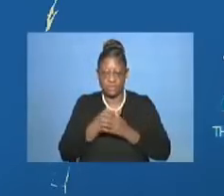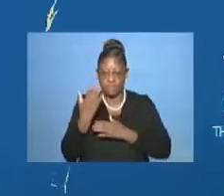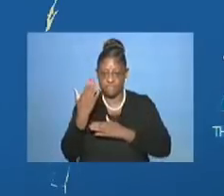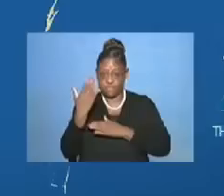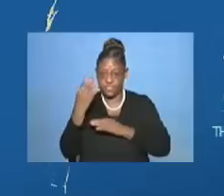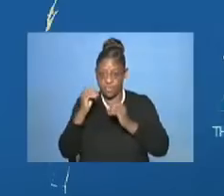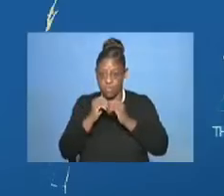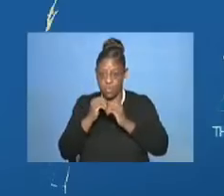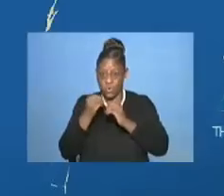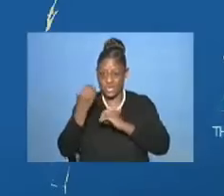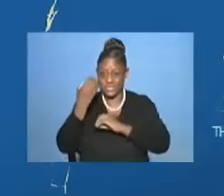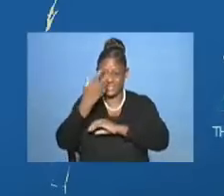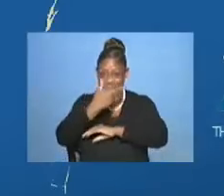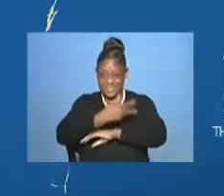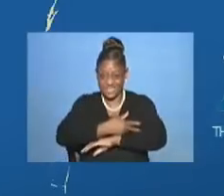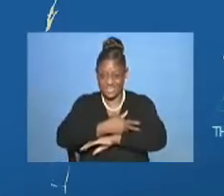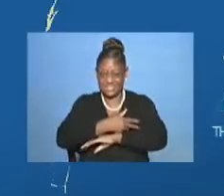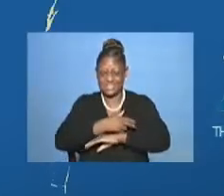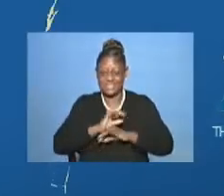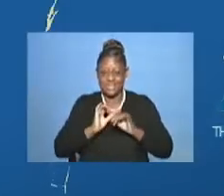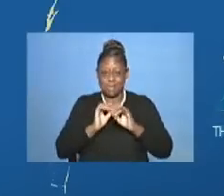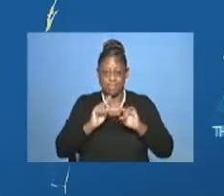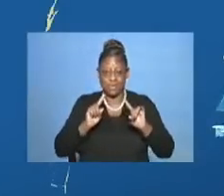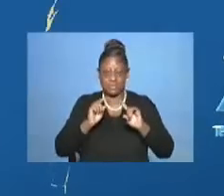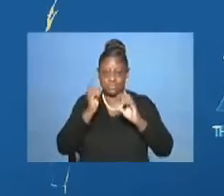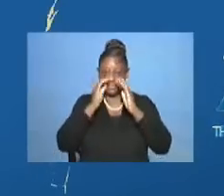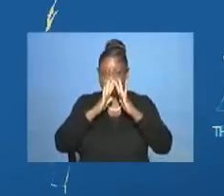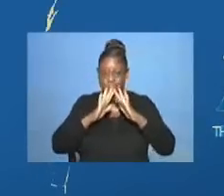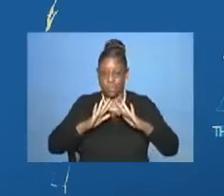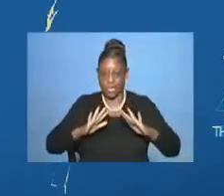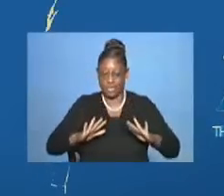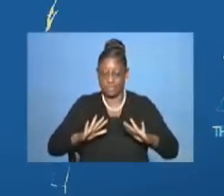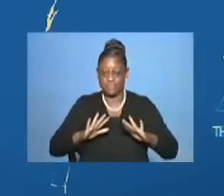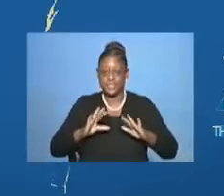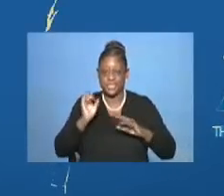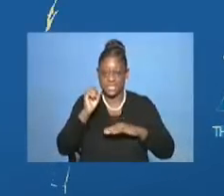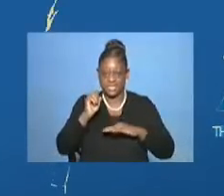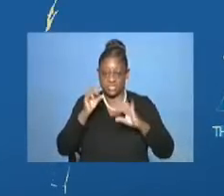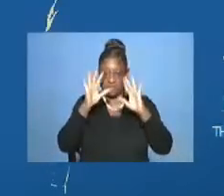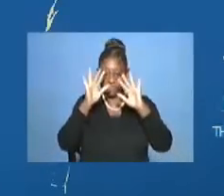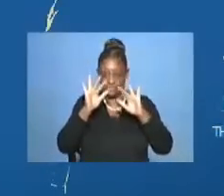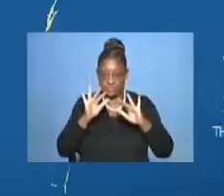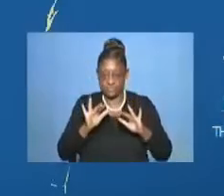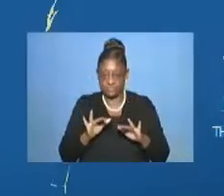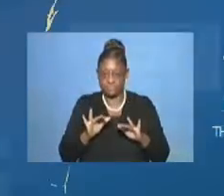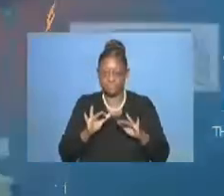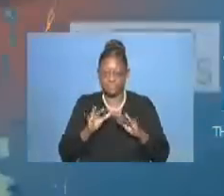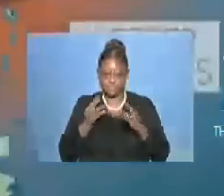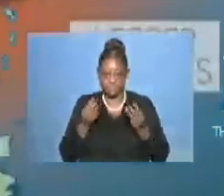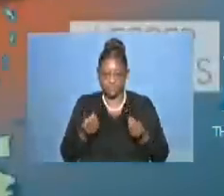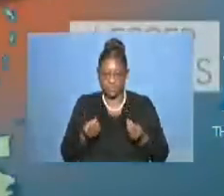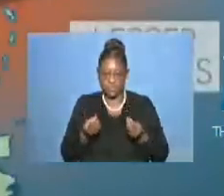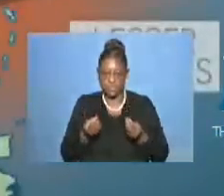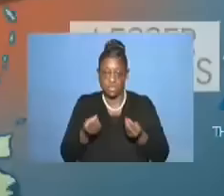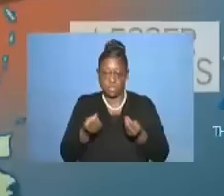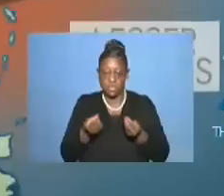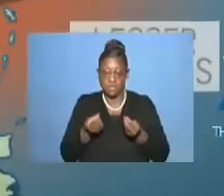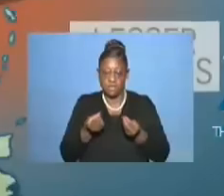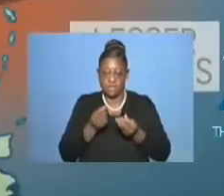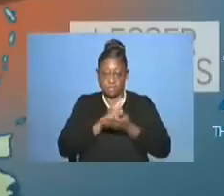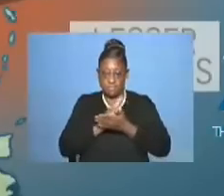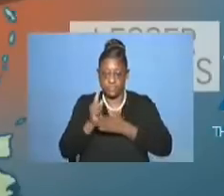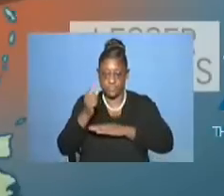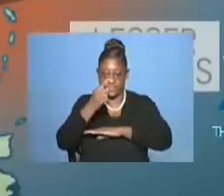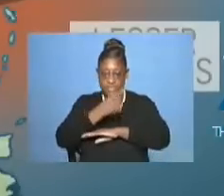tropical cyclone season, and the tropics remain quiet. Showers associated with those 2 areas that we've been looking at over the past couple of